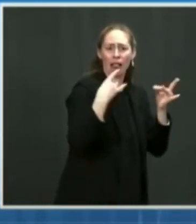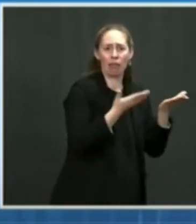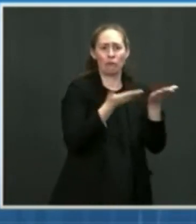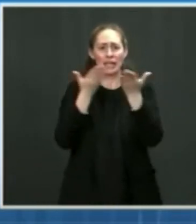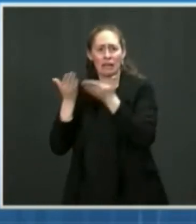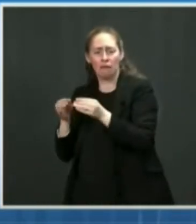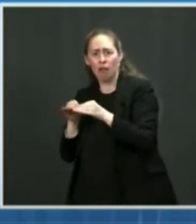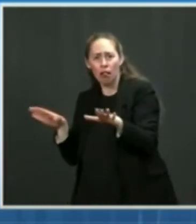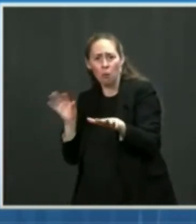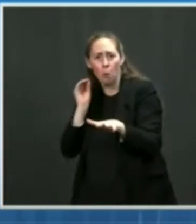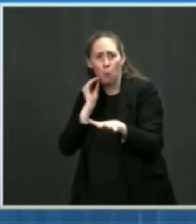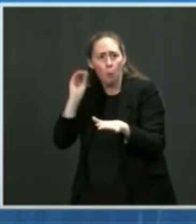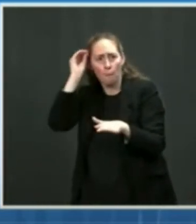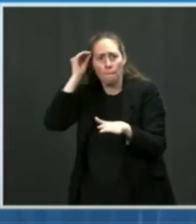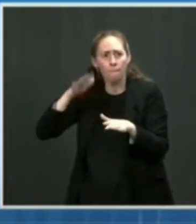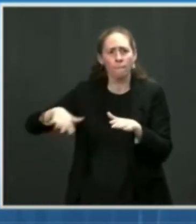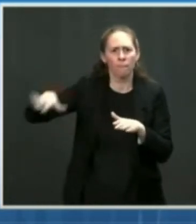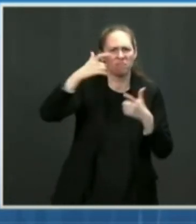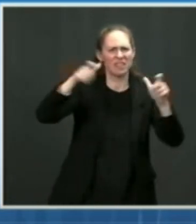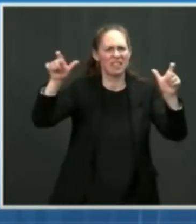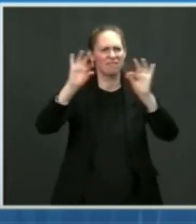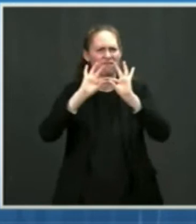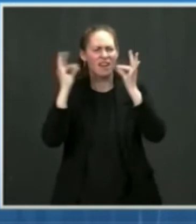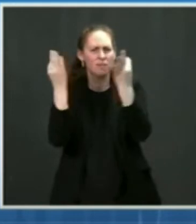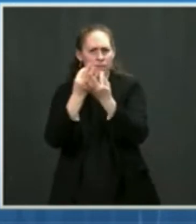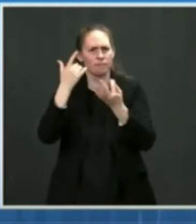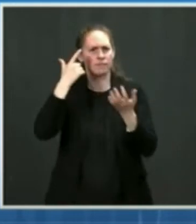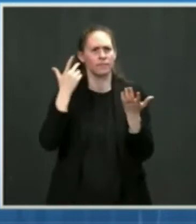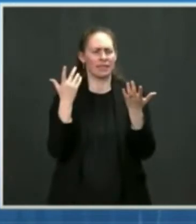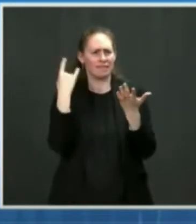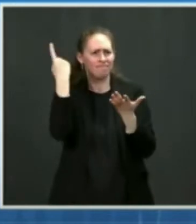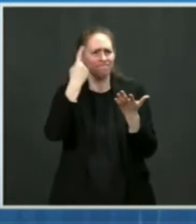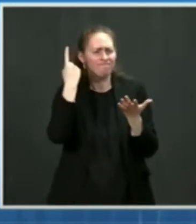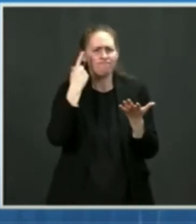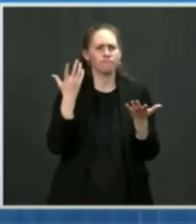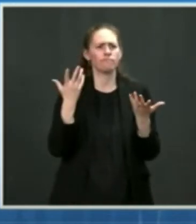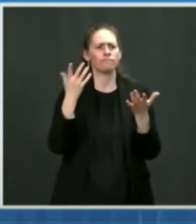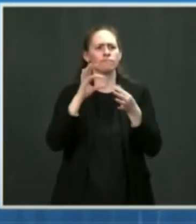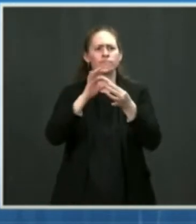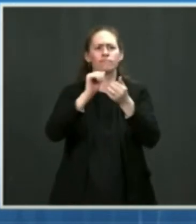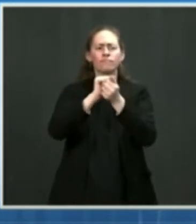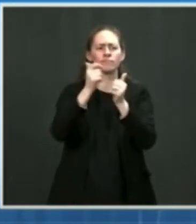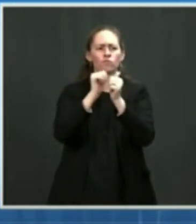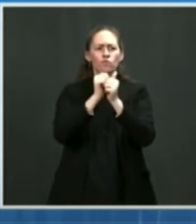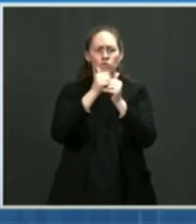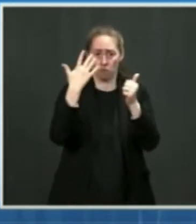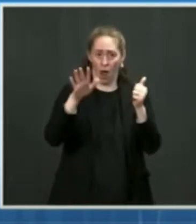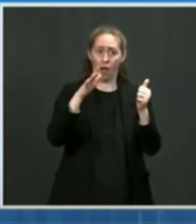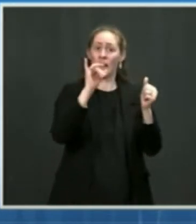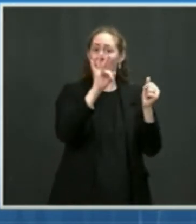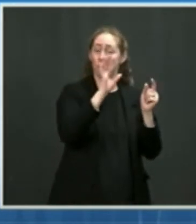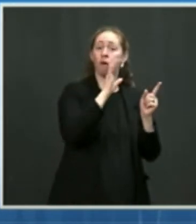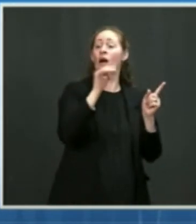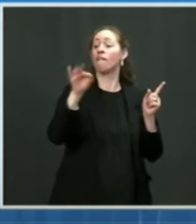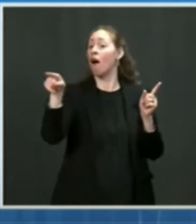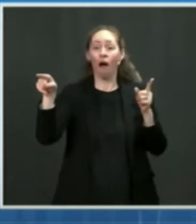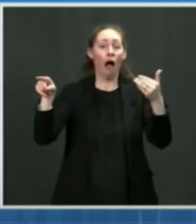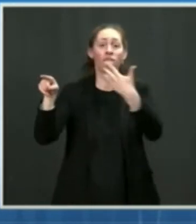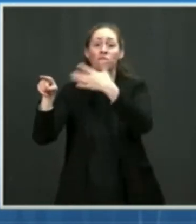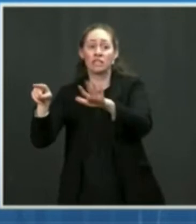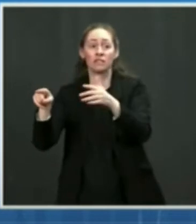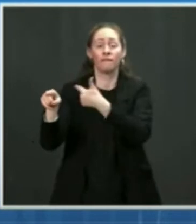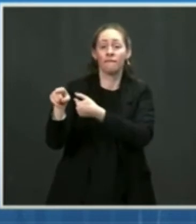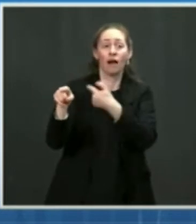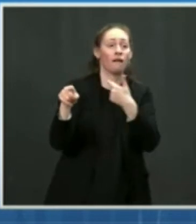about getting COVID and still being able to pass it along to fully vaccinated people? Maybe that's not a concern, but I've been hearing from